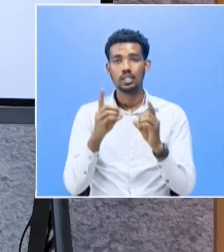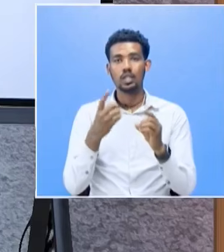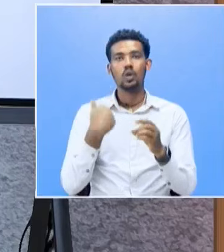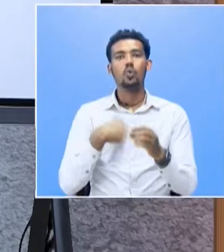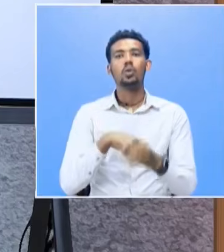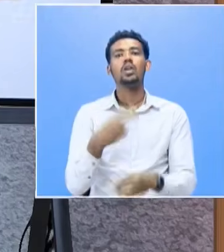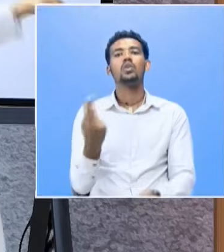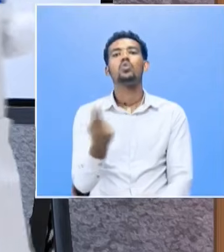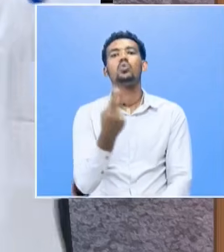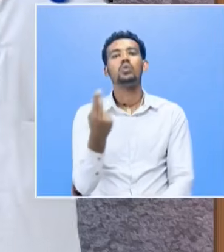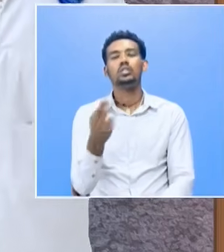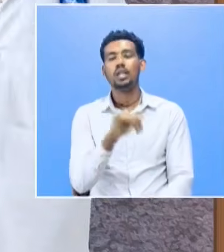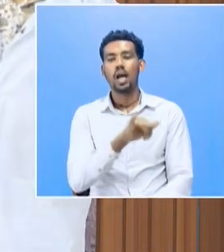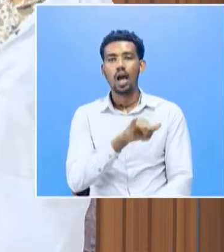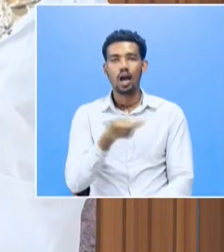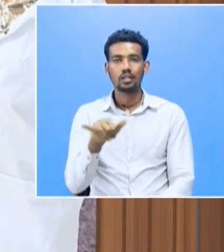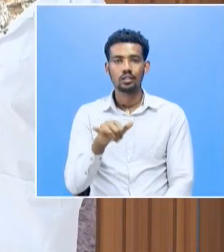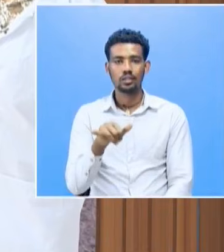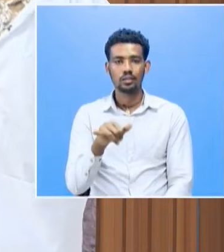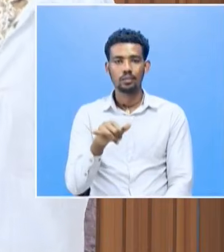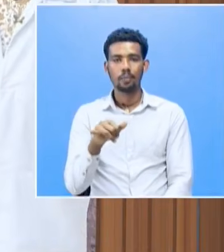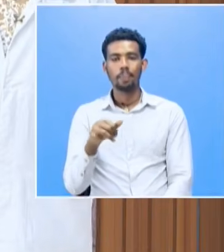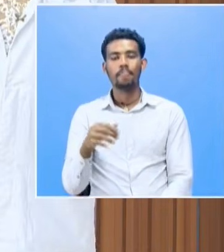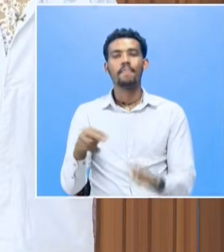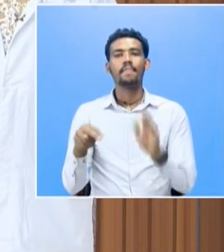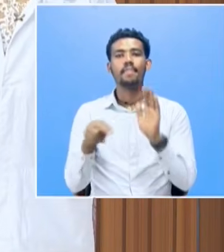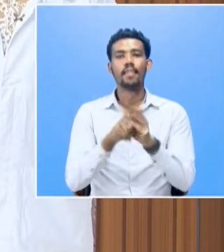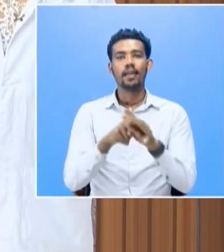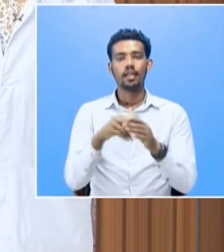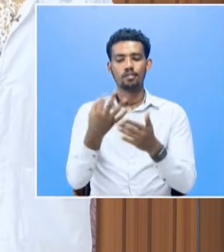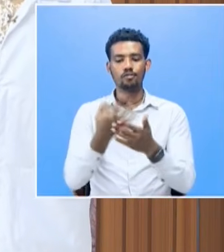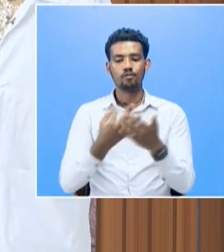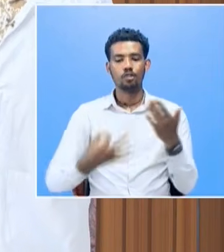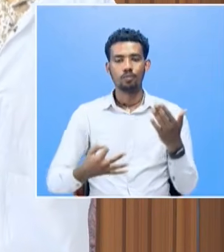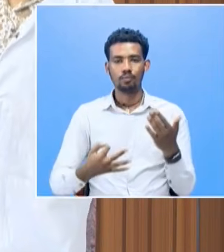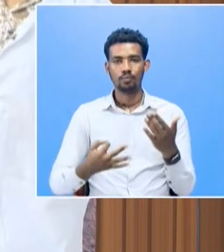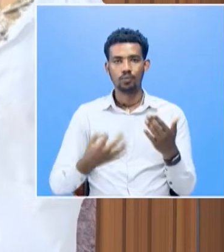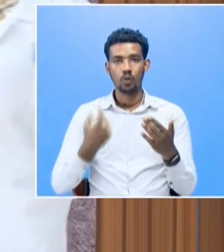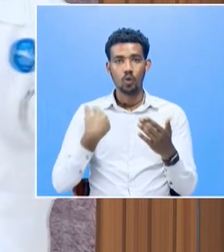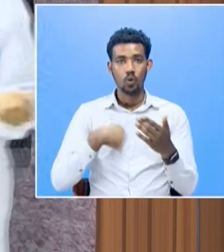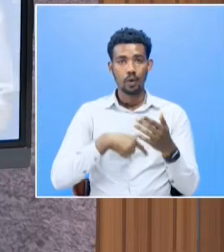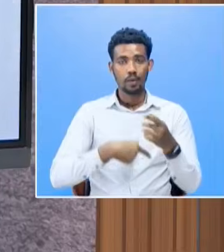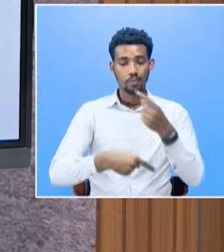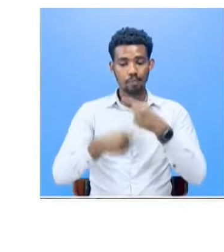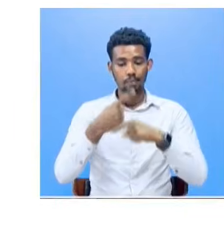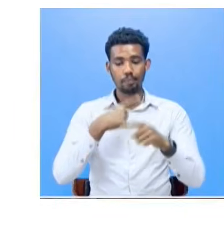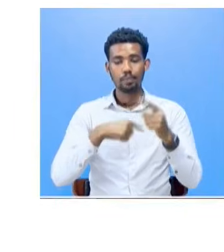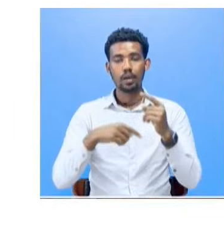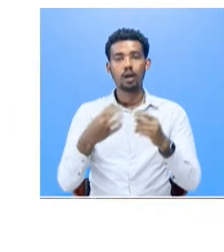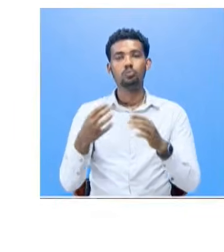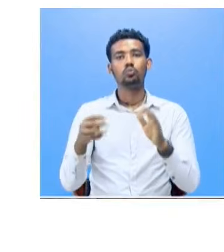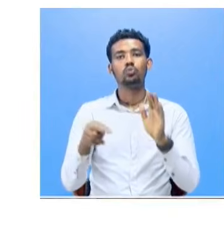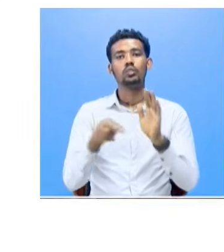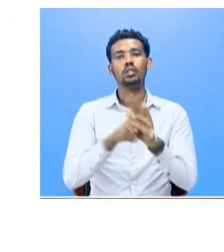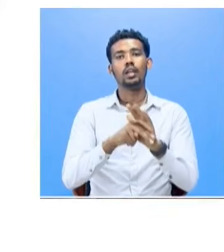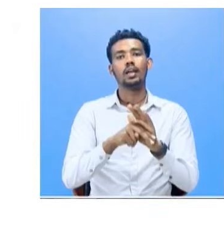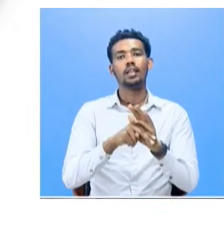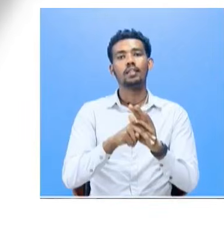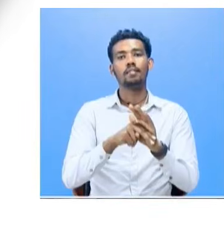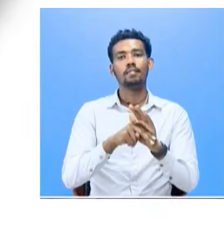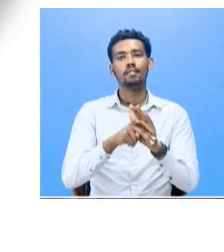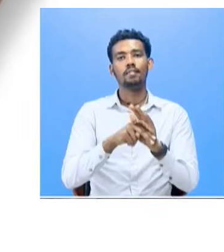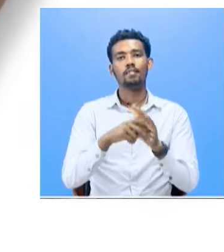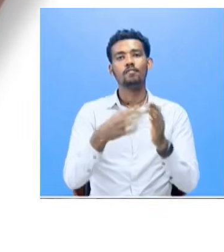can use as negative form. When we come to negative, we always use what?